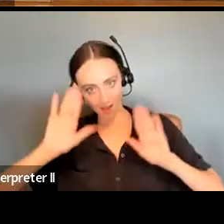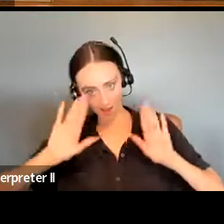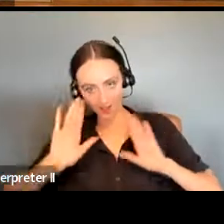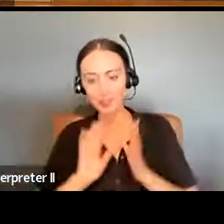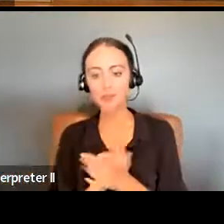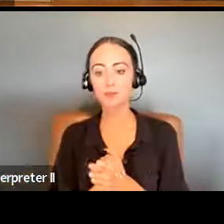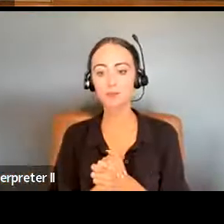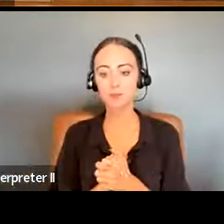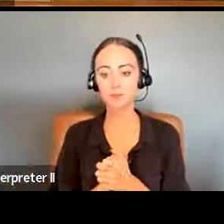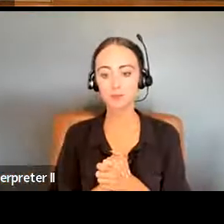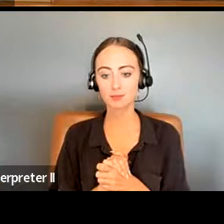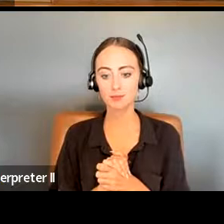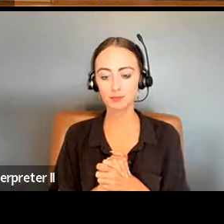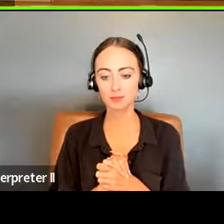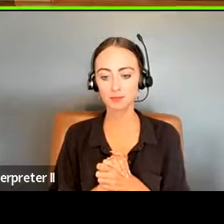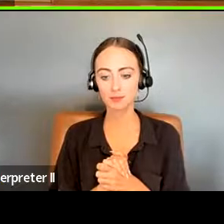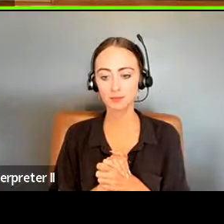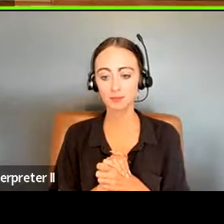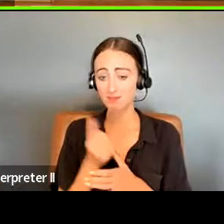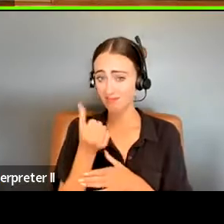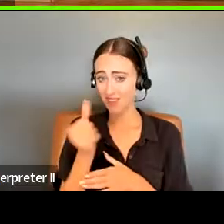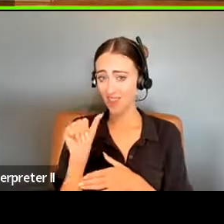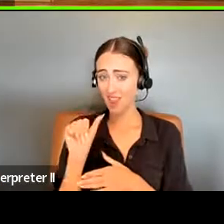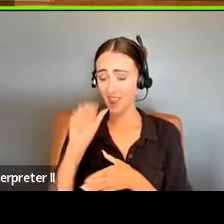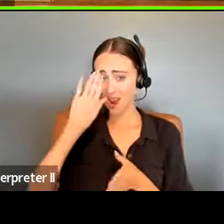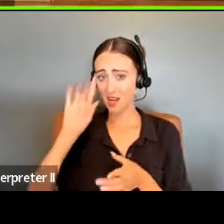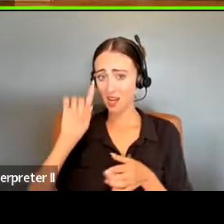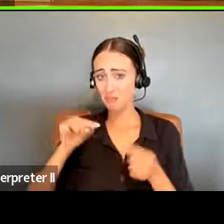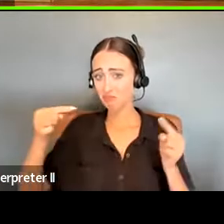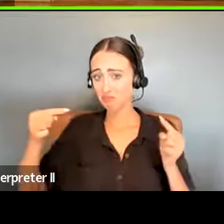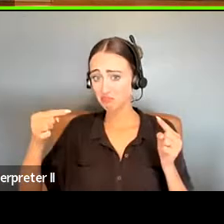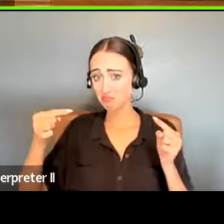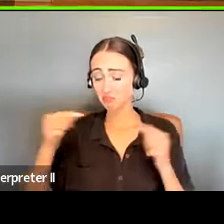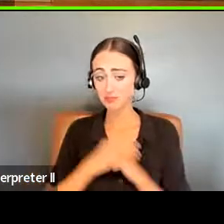Aye. Are there any no votes?